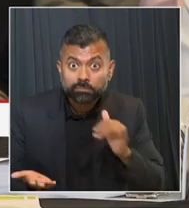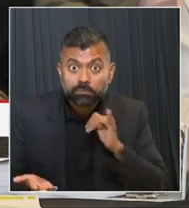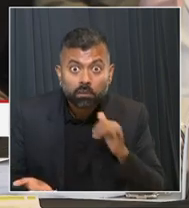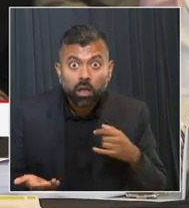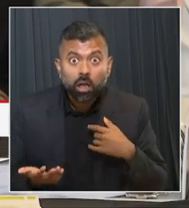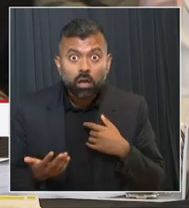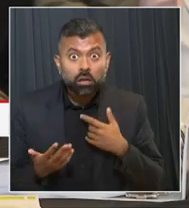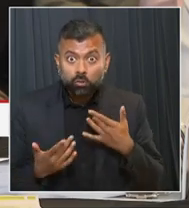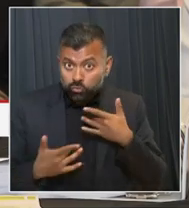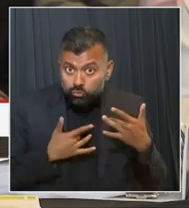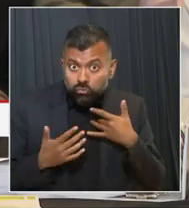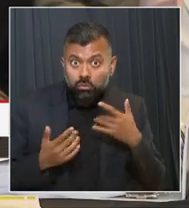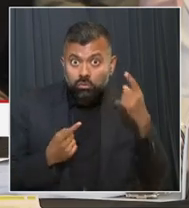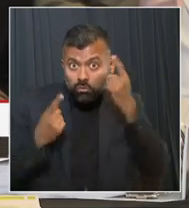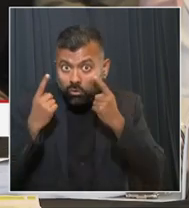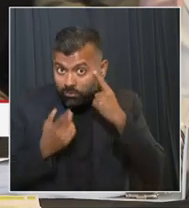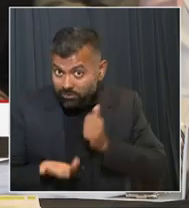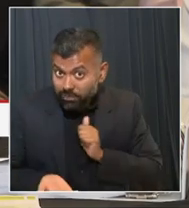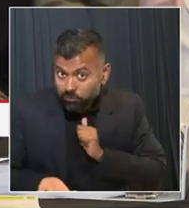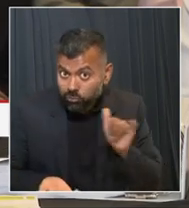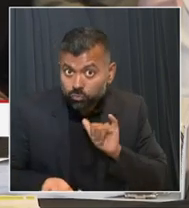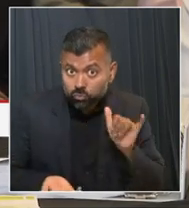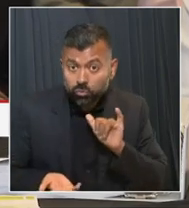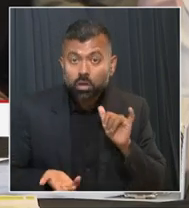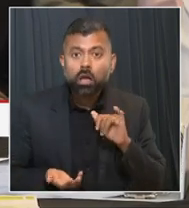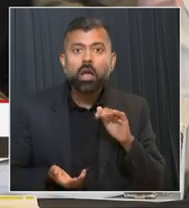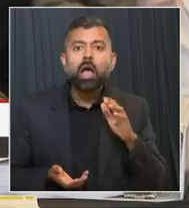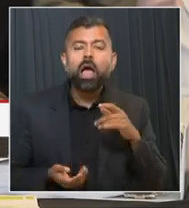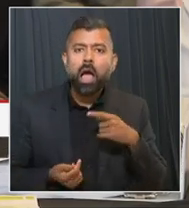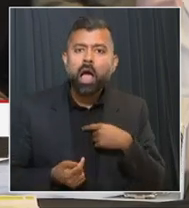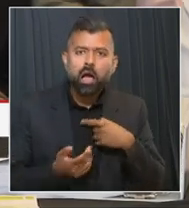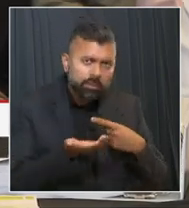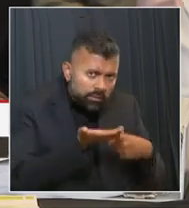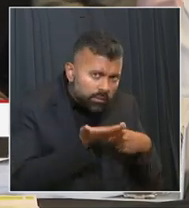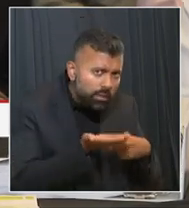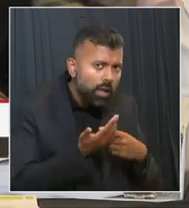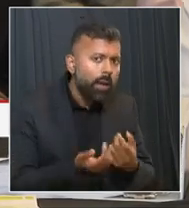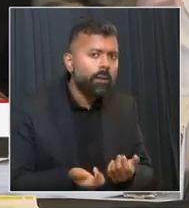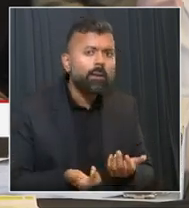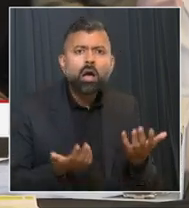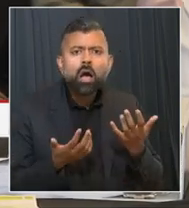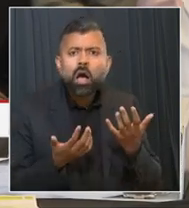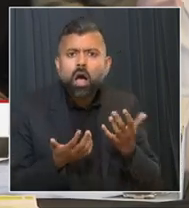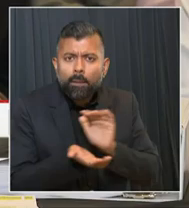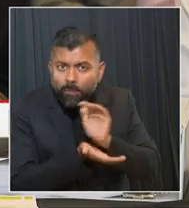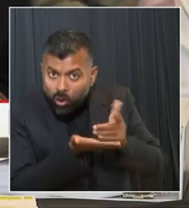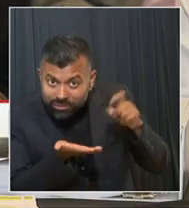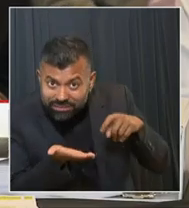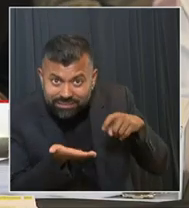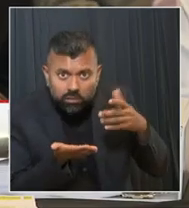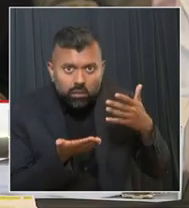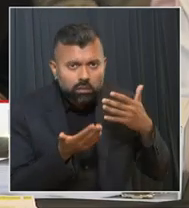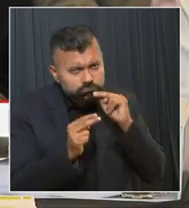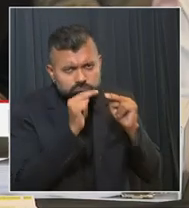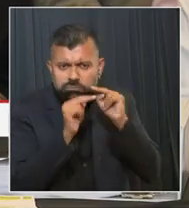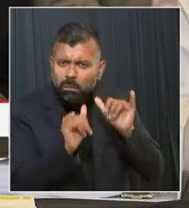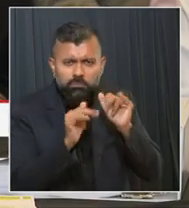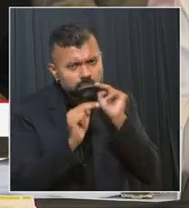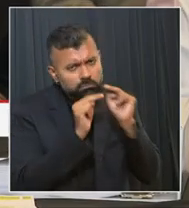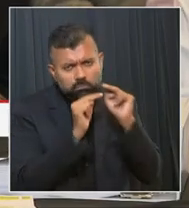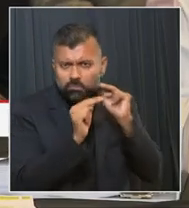And we heard the push and pull it's going to take. Like, this means a lot to me, but we know we have fewer